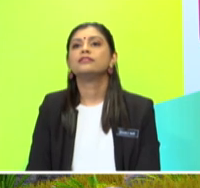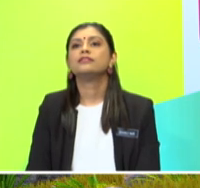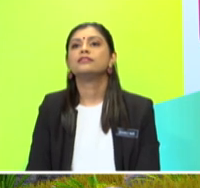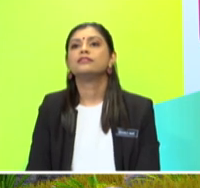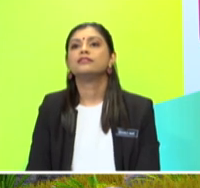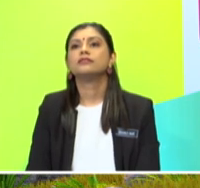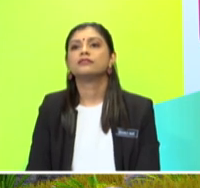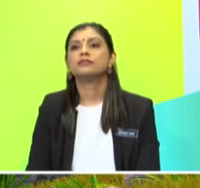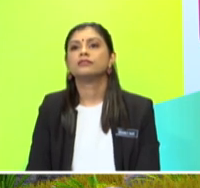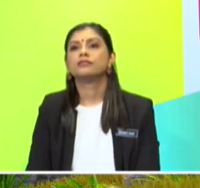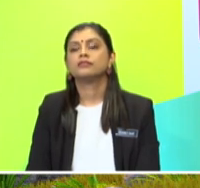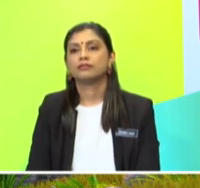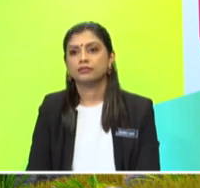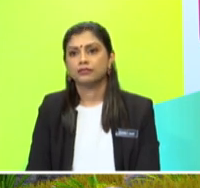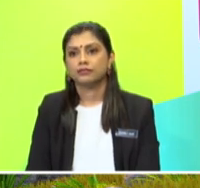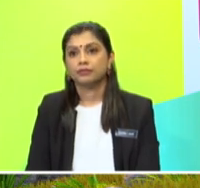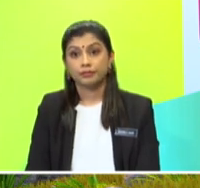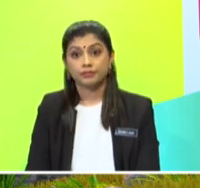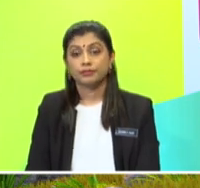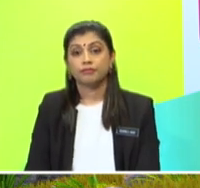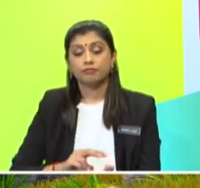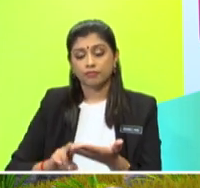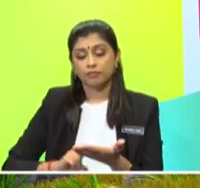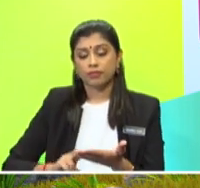Okay, right. Further back. Okay, right. Read it out.